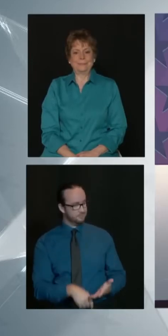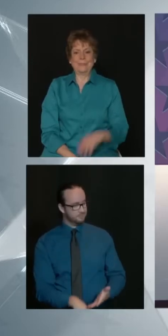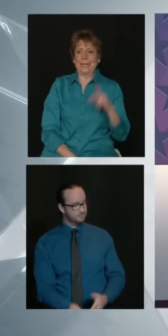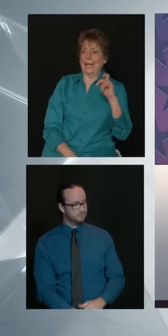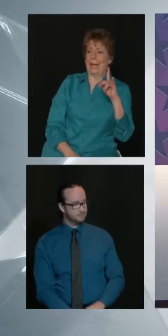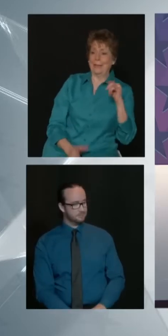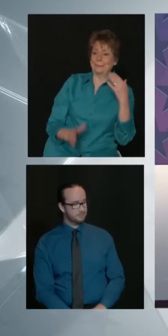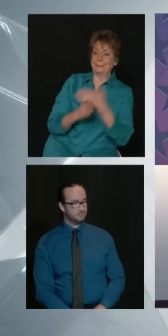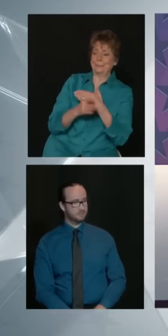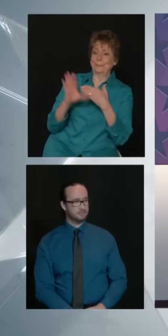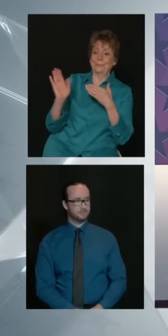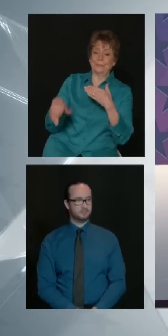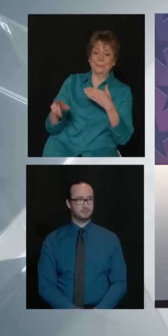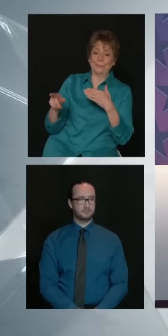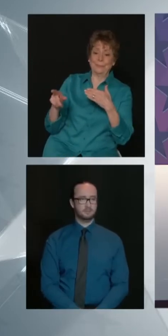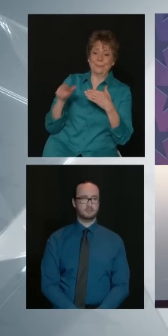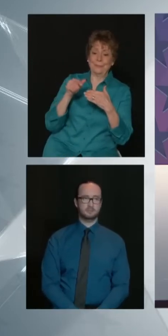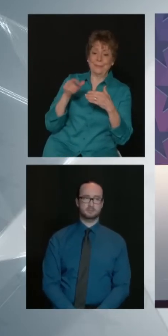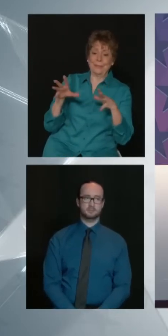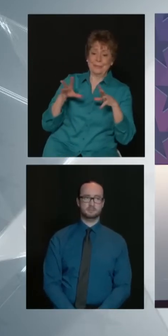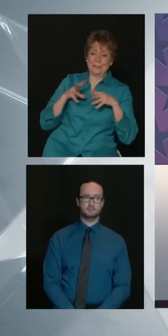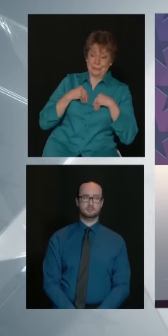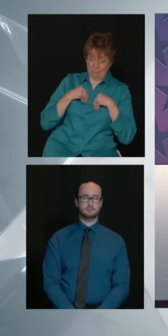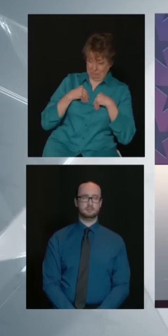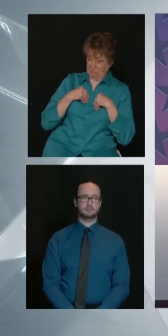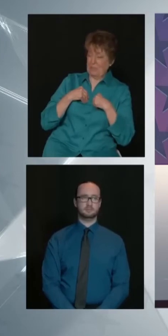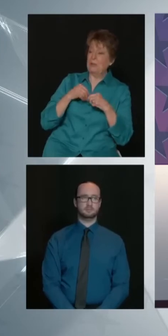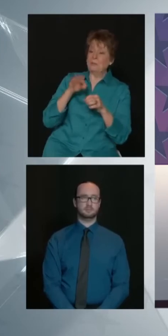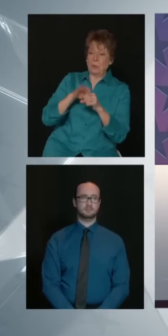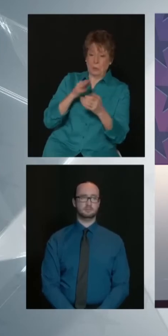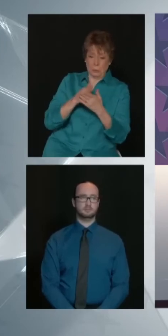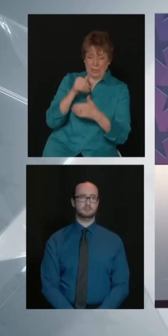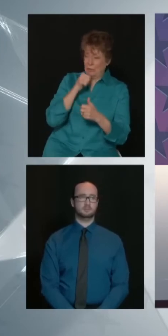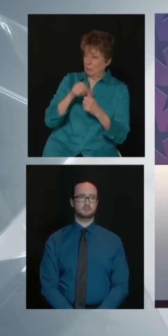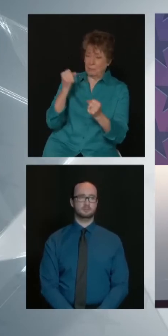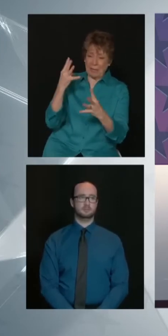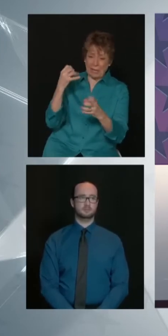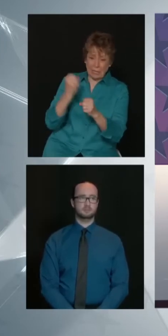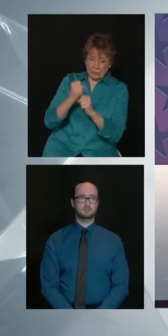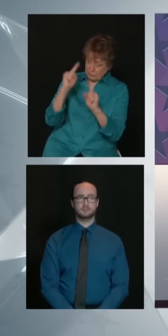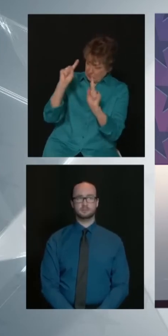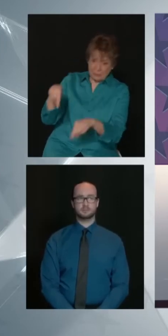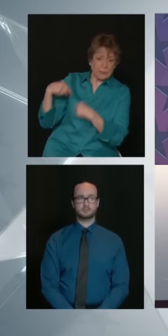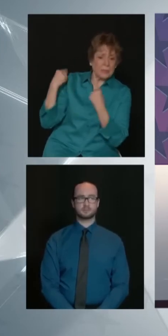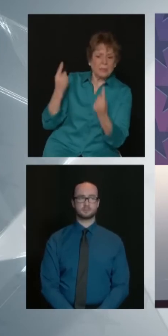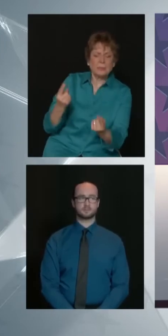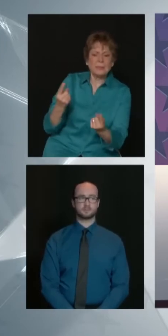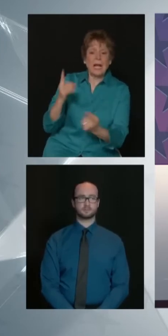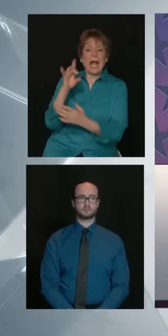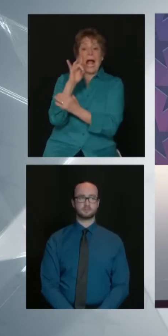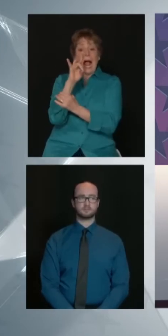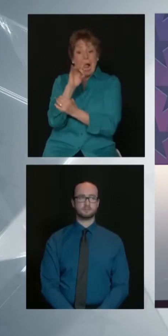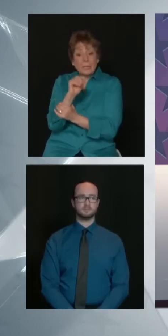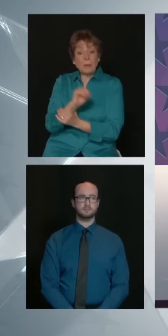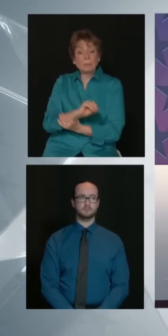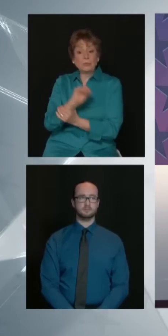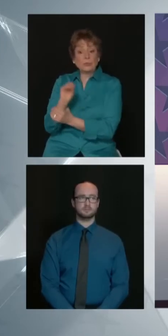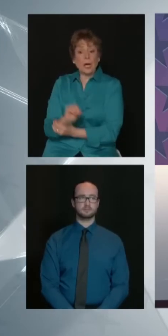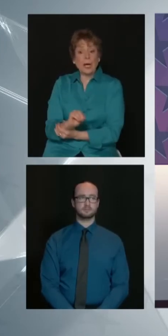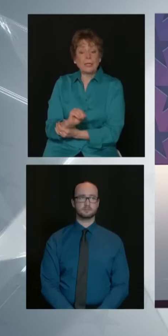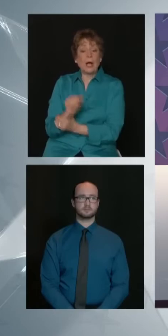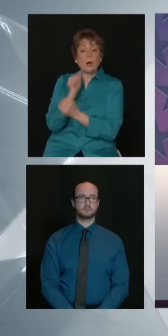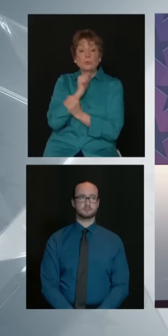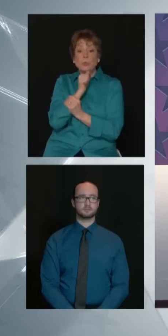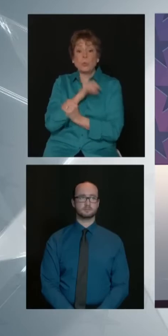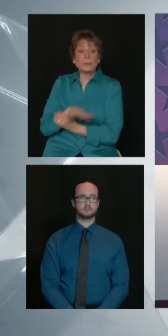a no, by the way. This has been it's absolutely a no. 80% of Arizonans vote by mail. This has been challenging the courts. We